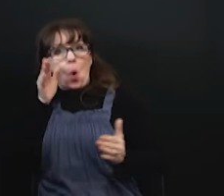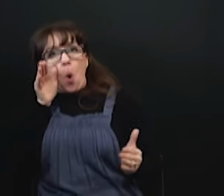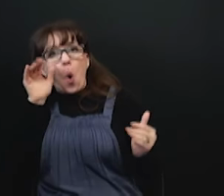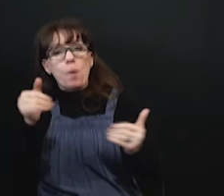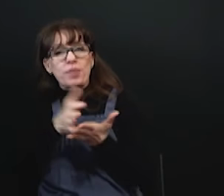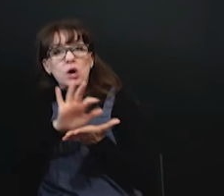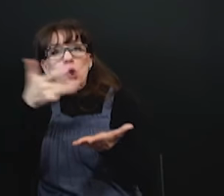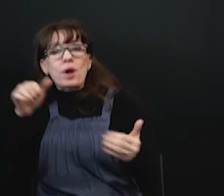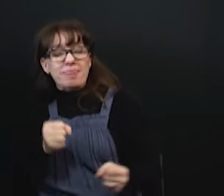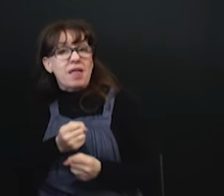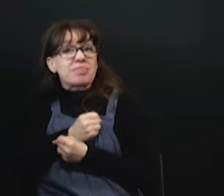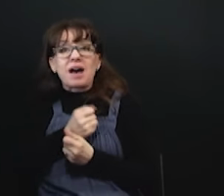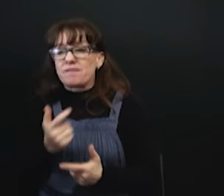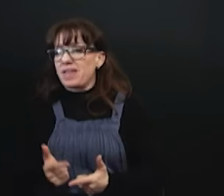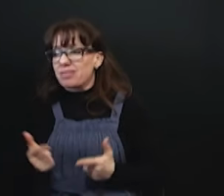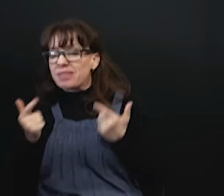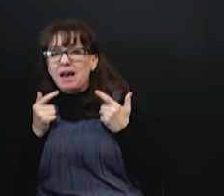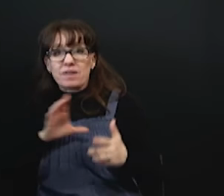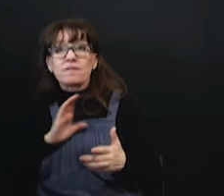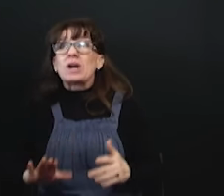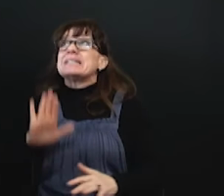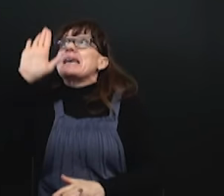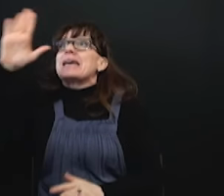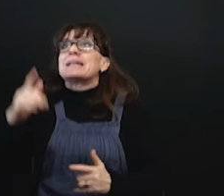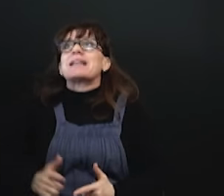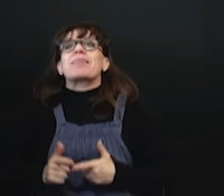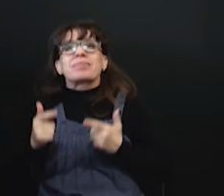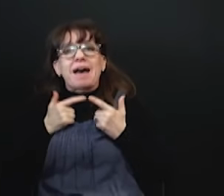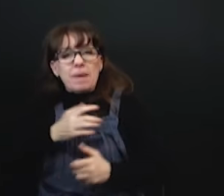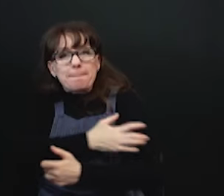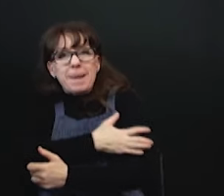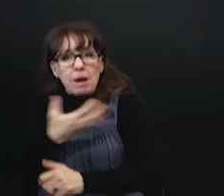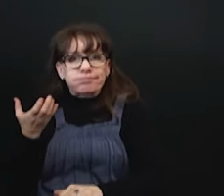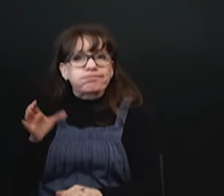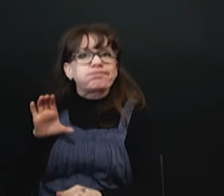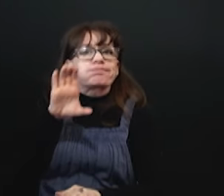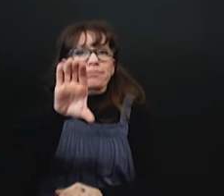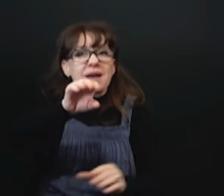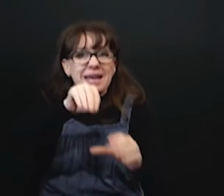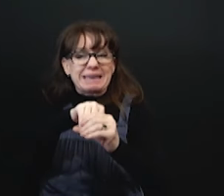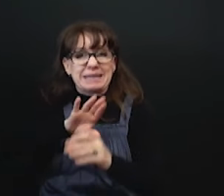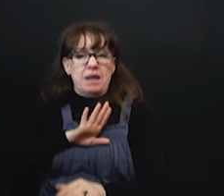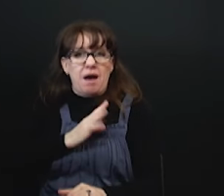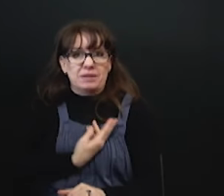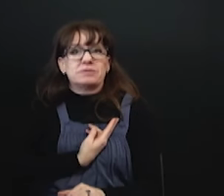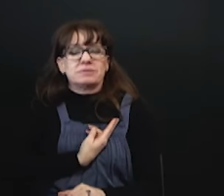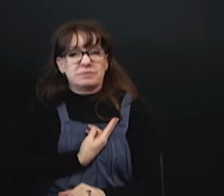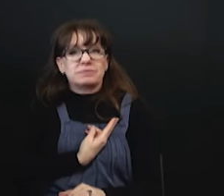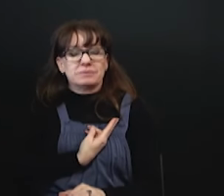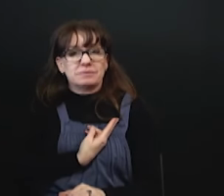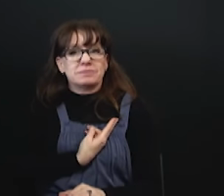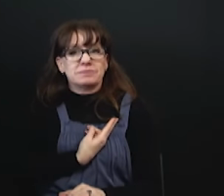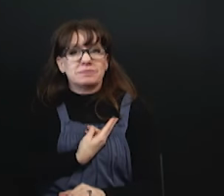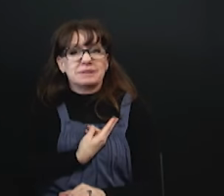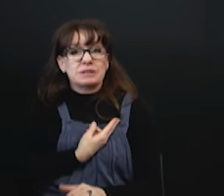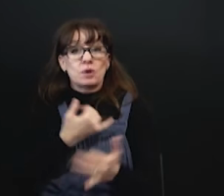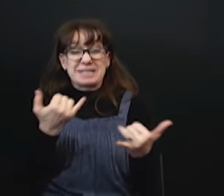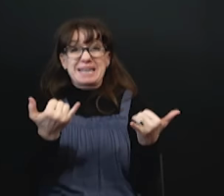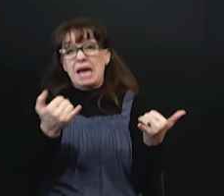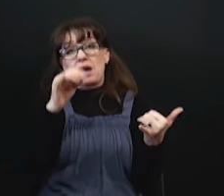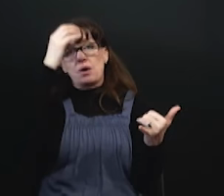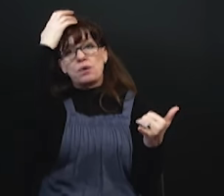the love and the life of Christ, his life and his power in us. So even as I right now